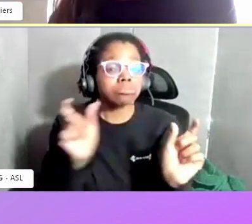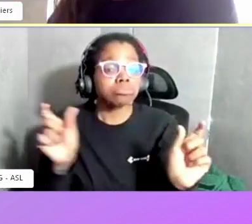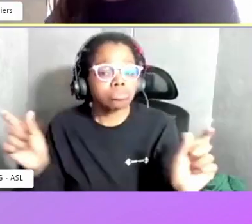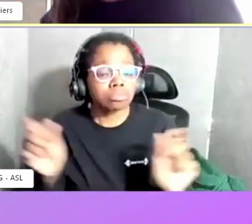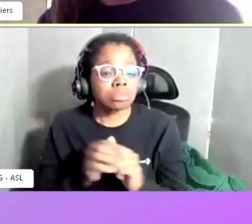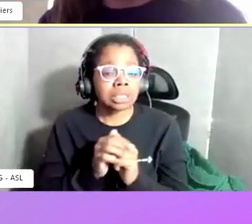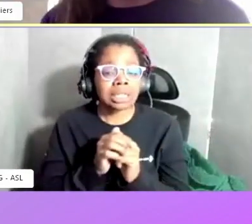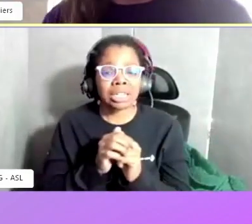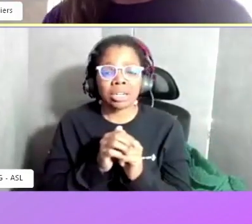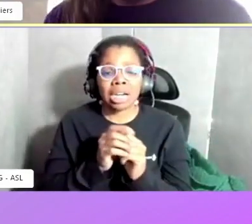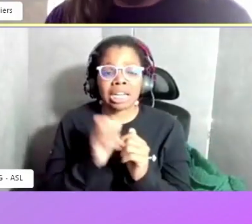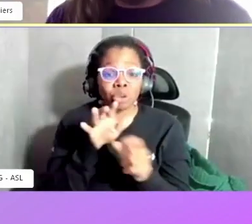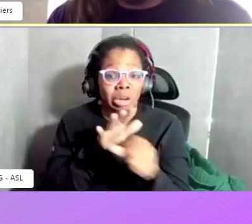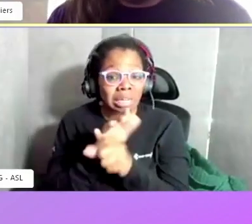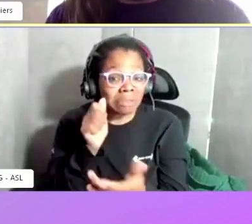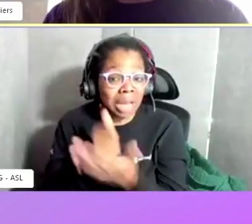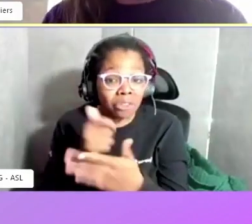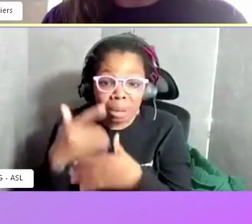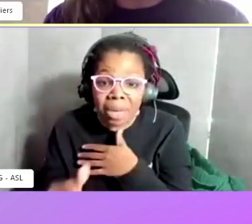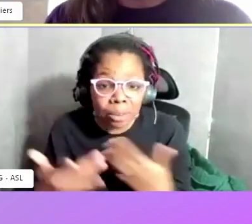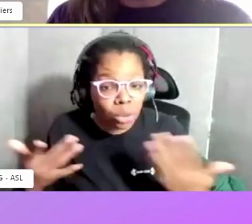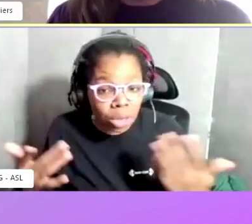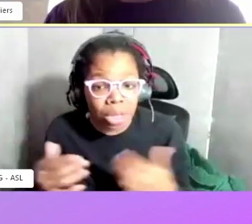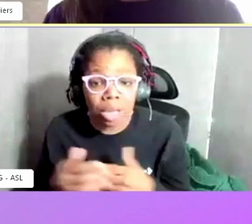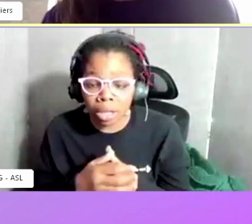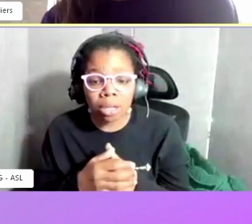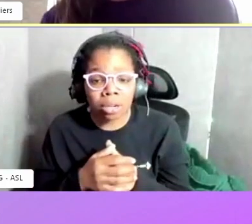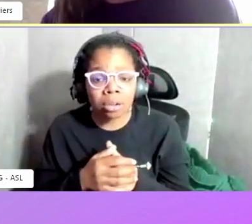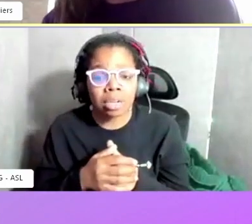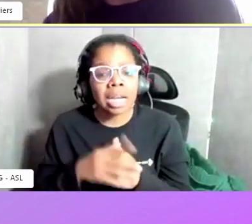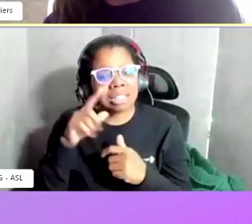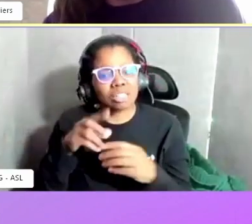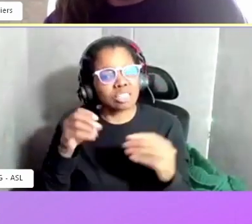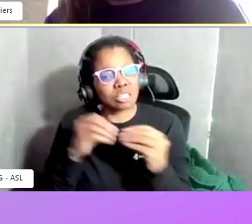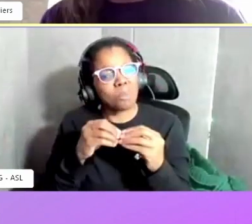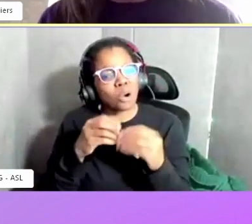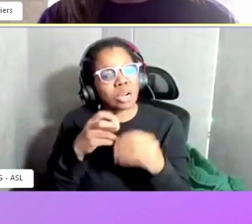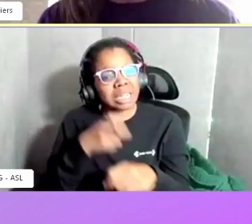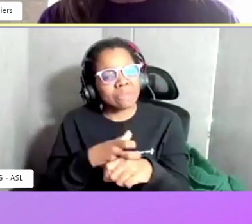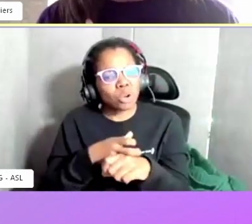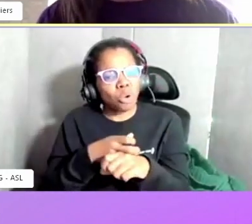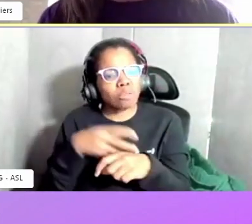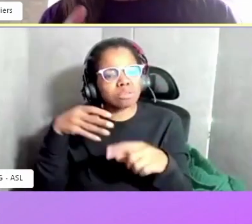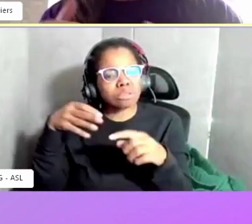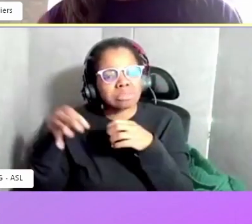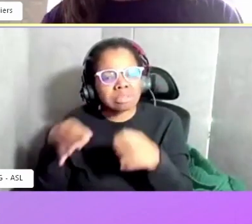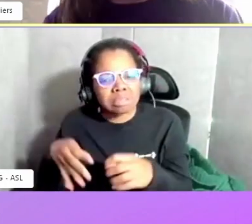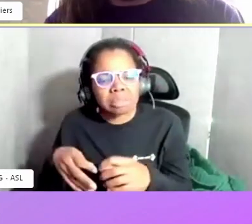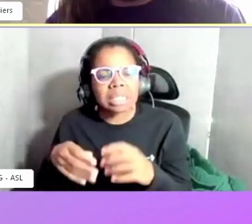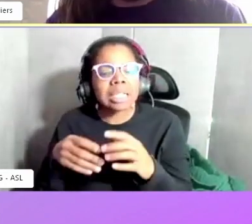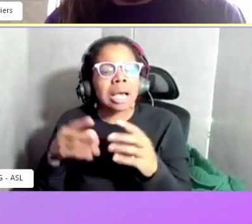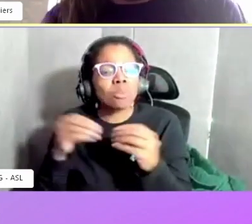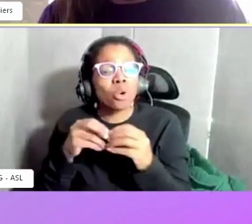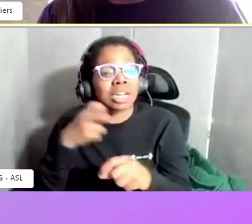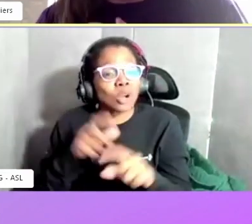Is there sufficient help available? These are things that are much more difficult to define, much more difficult to